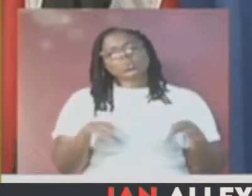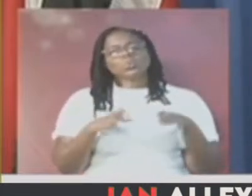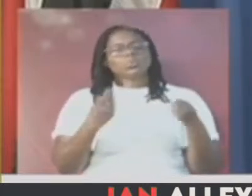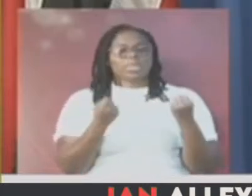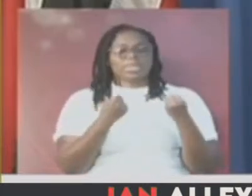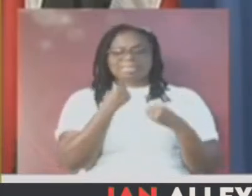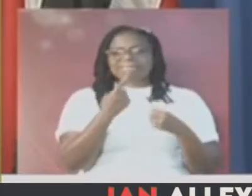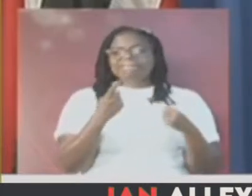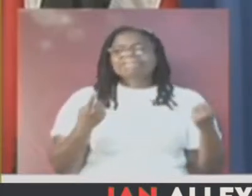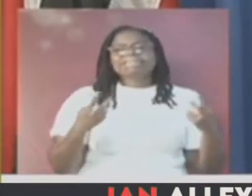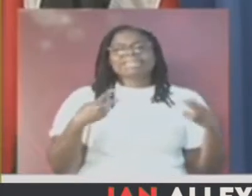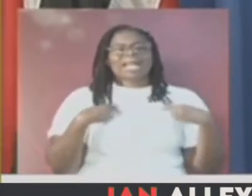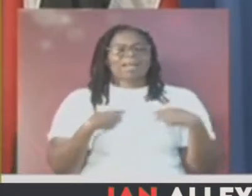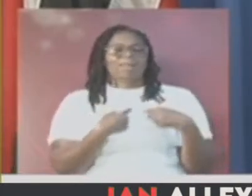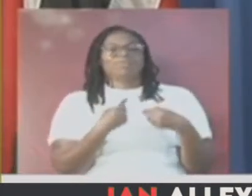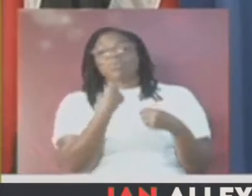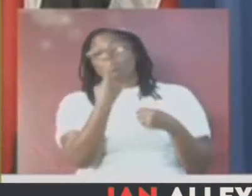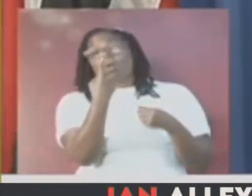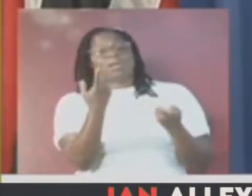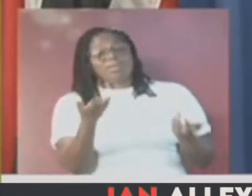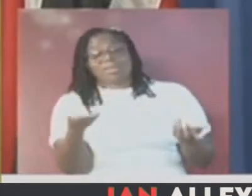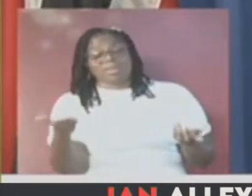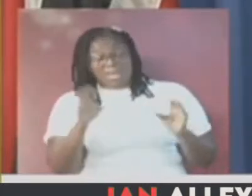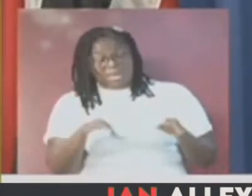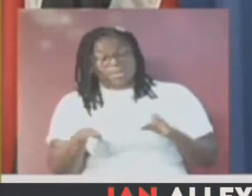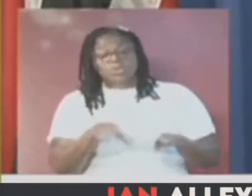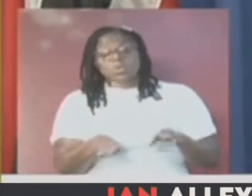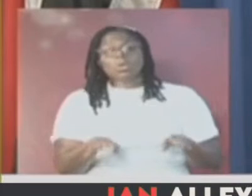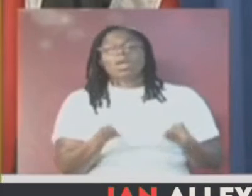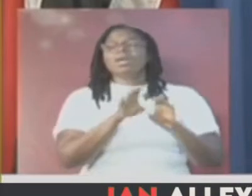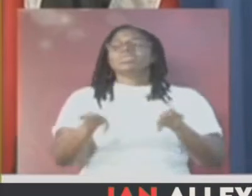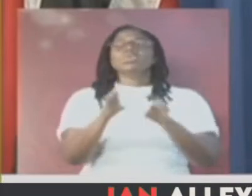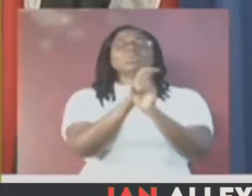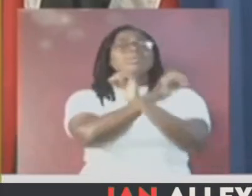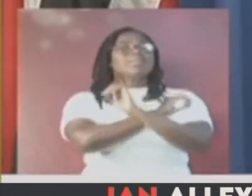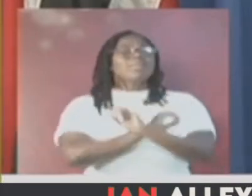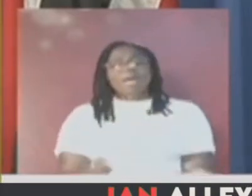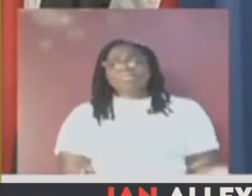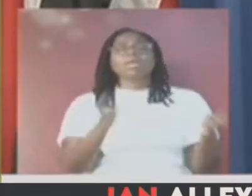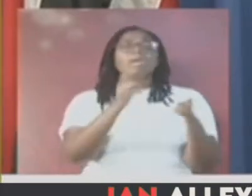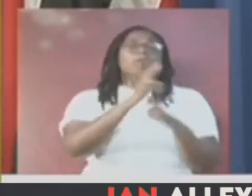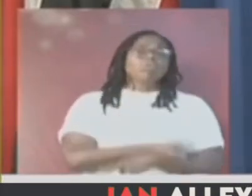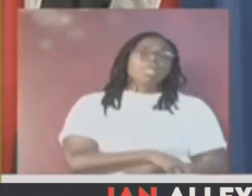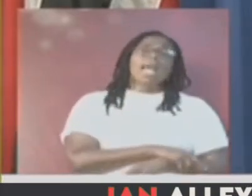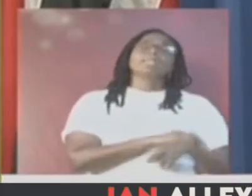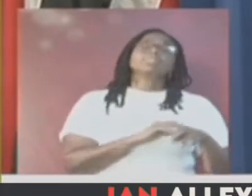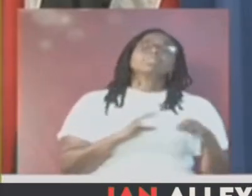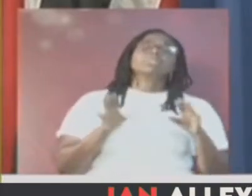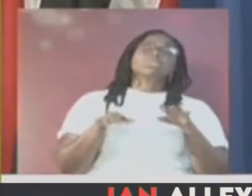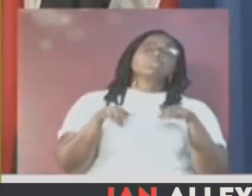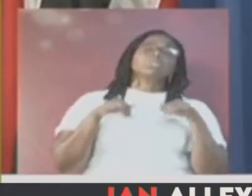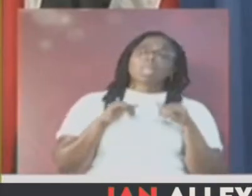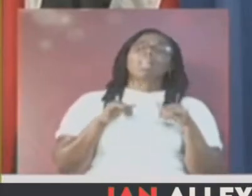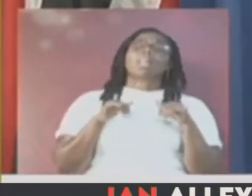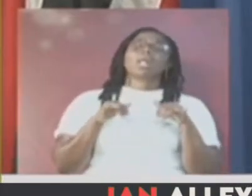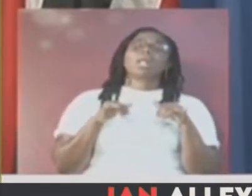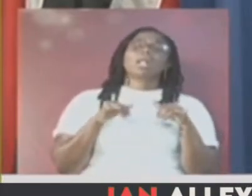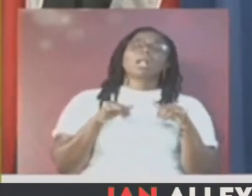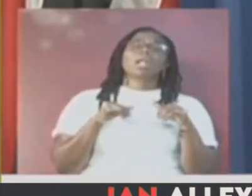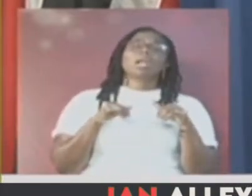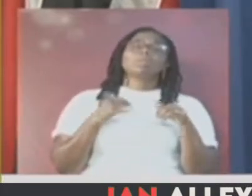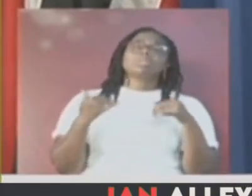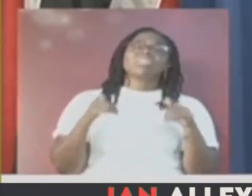one of which is do nothing. Here in Trinidad and Tobago, we chose the option